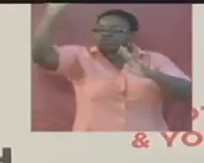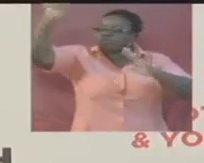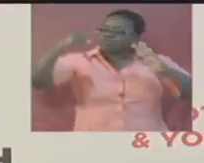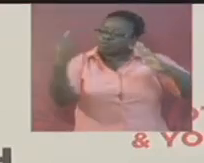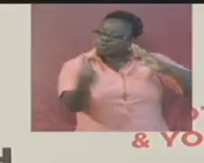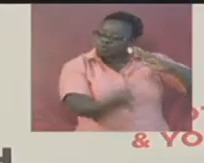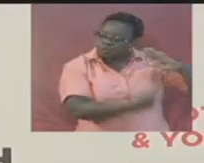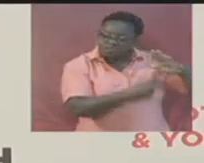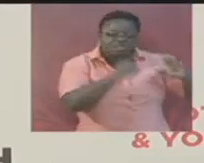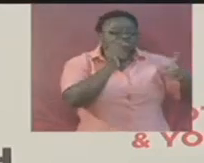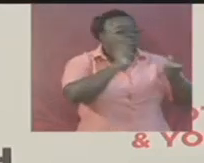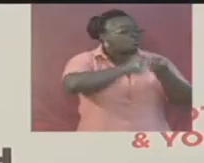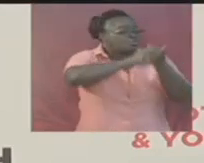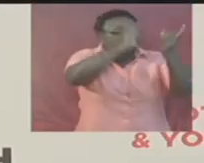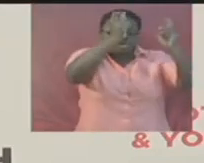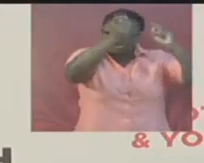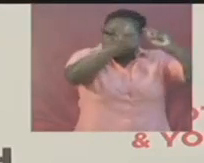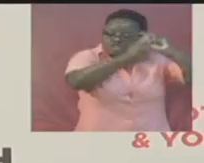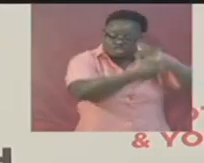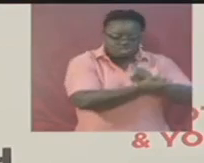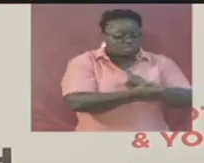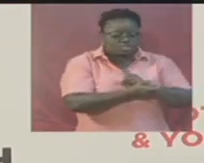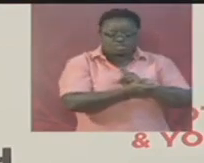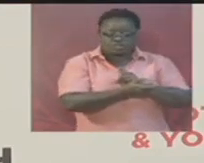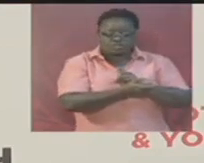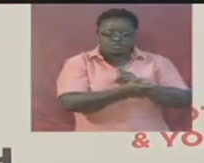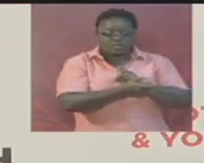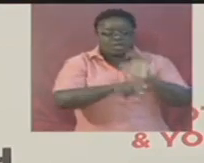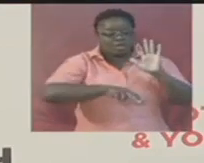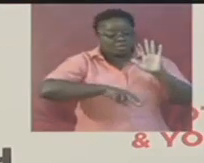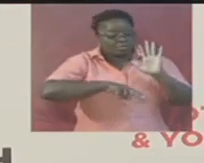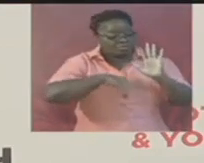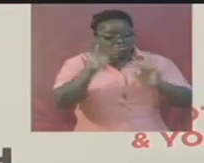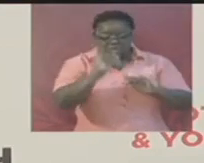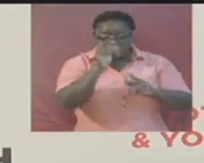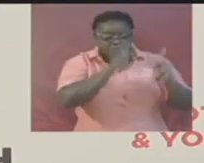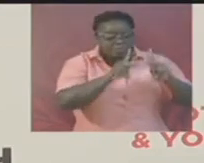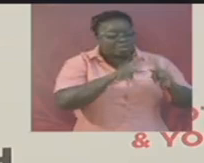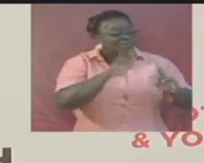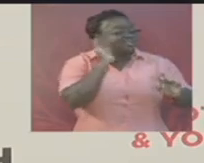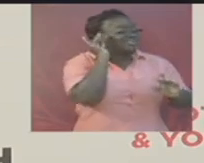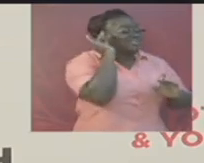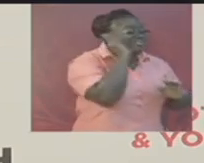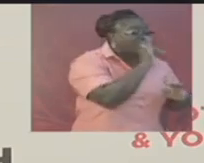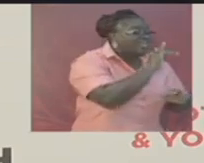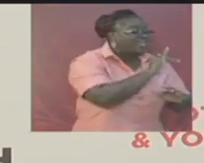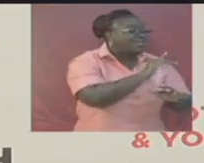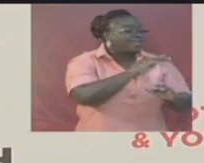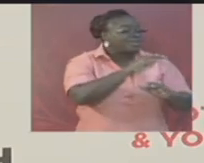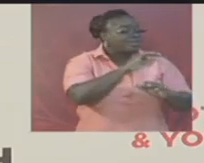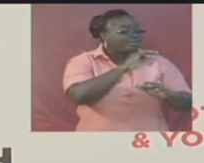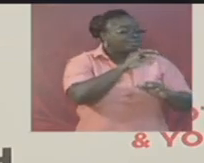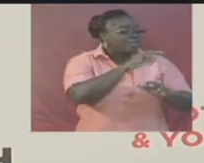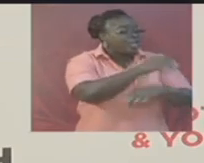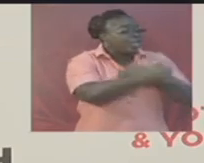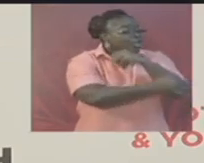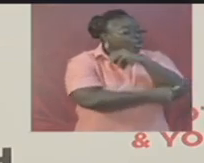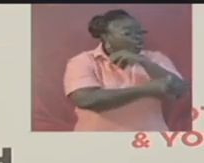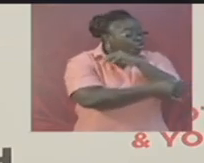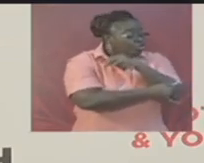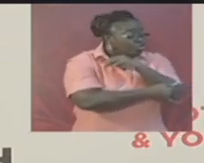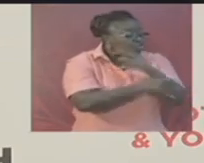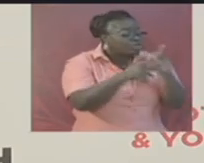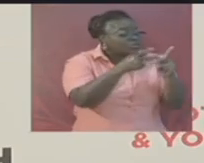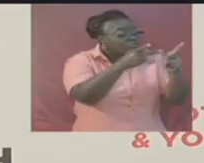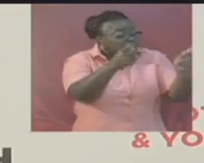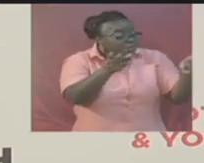any significant change. For high and medium risk countries, we require persons to be in state or state-supervised quarantine facilities